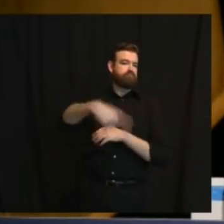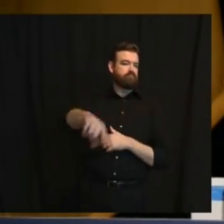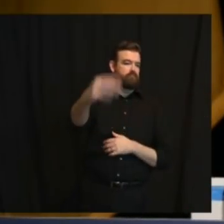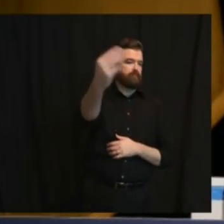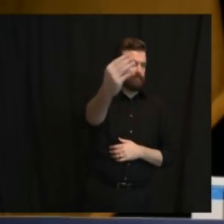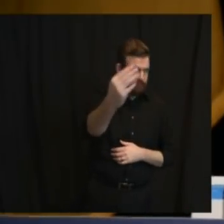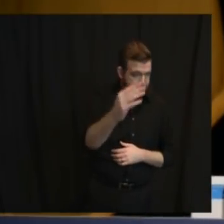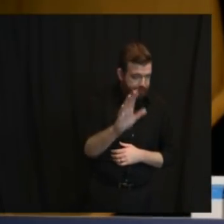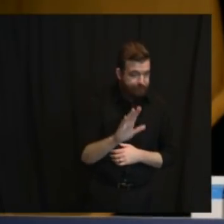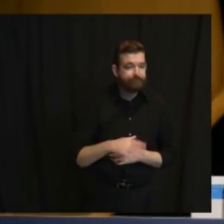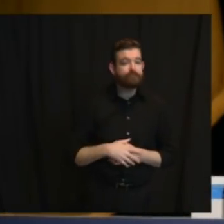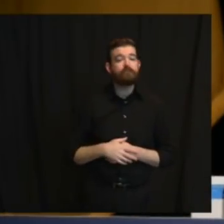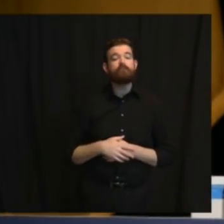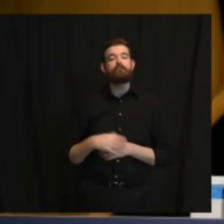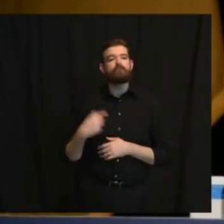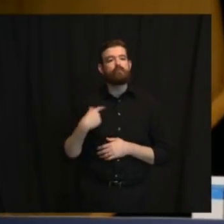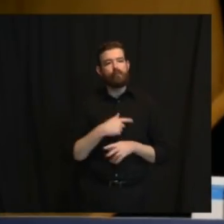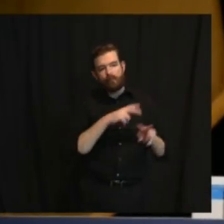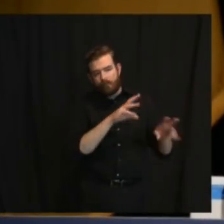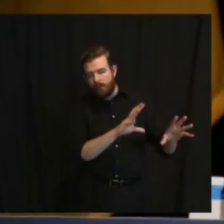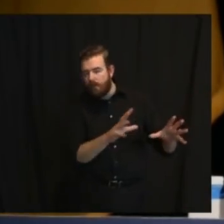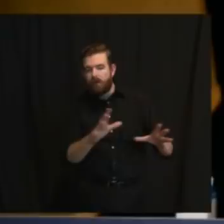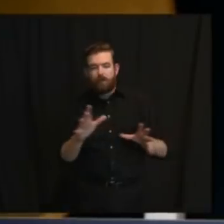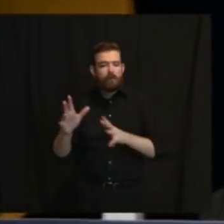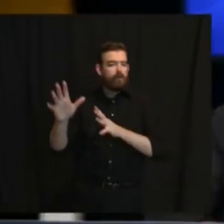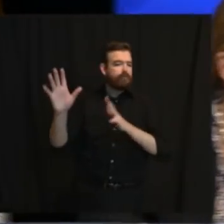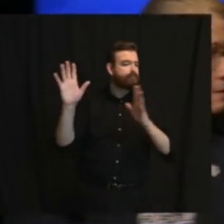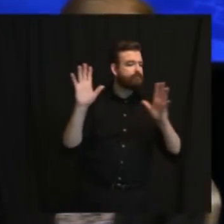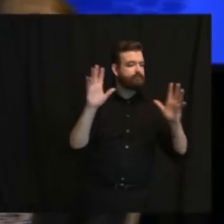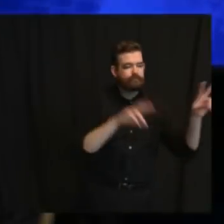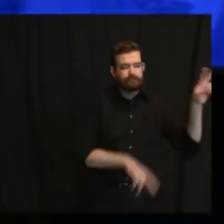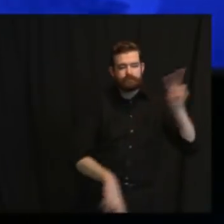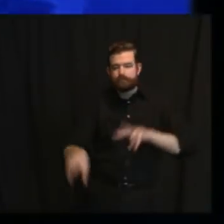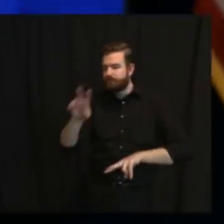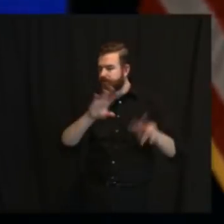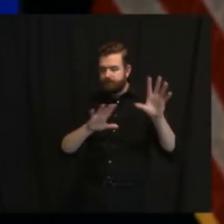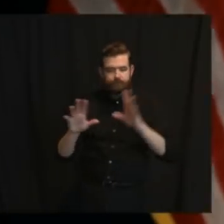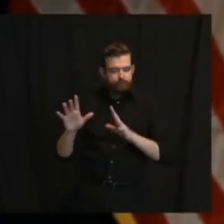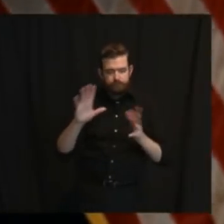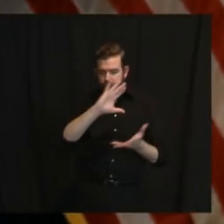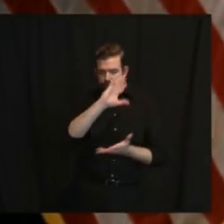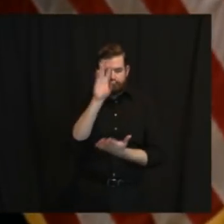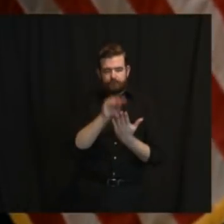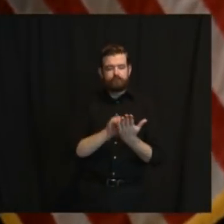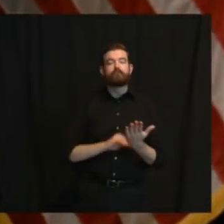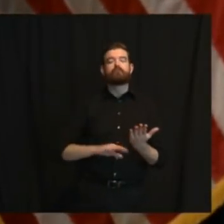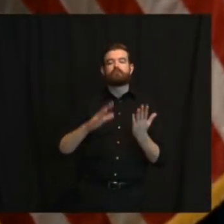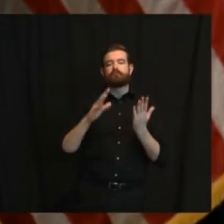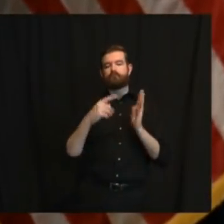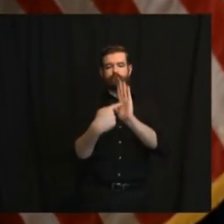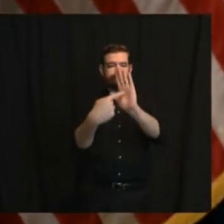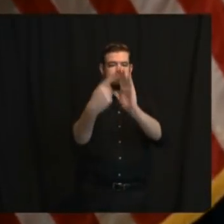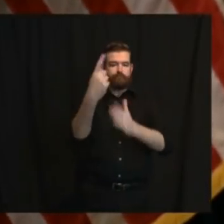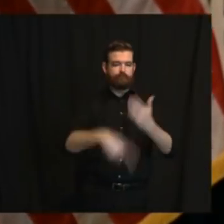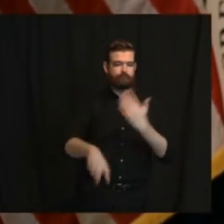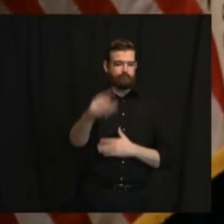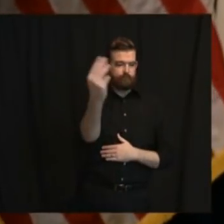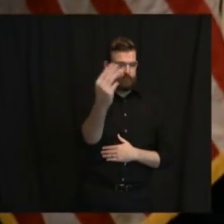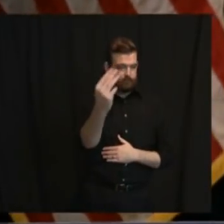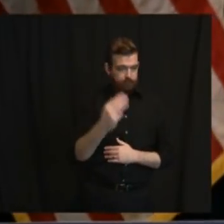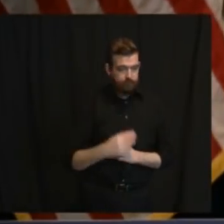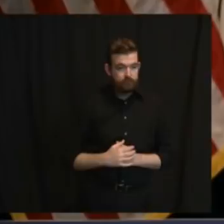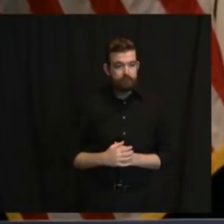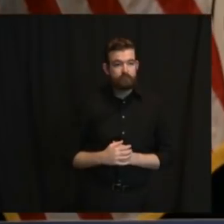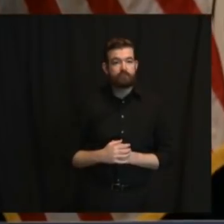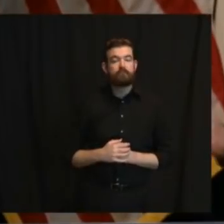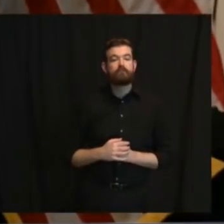takes all of that into consideration. Judy, I forgot the other priority category is someone who has been affirmatively in contact with